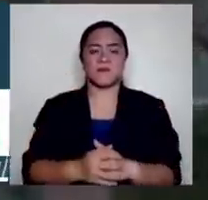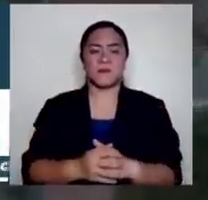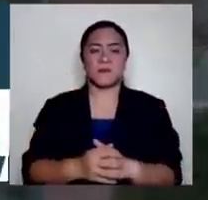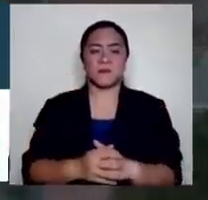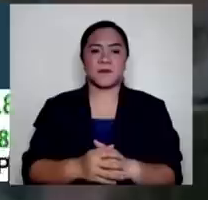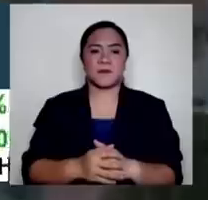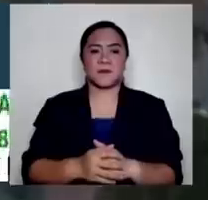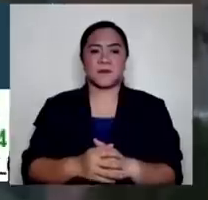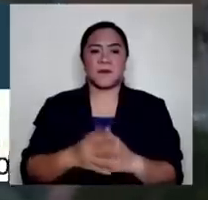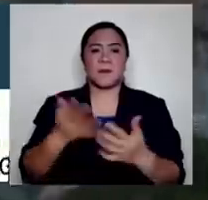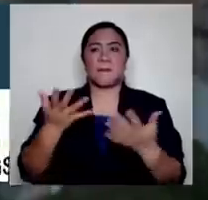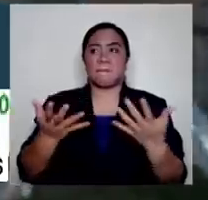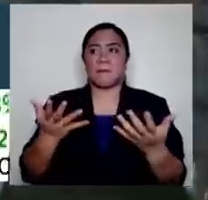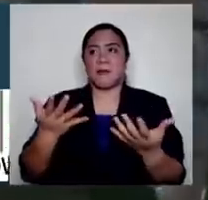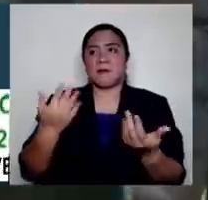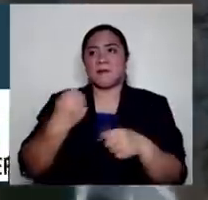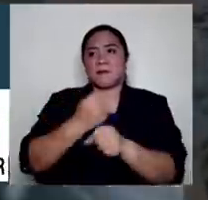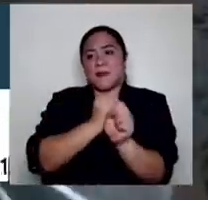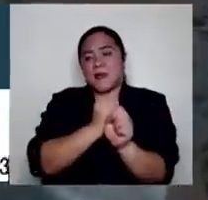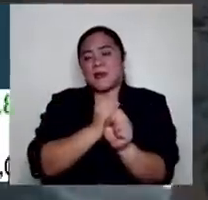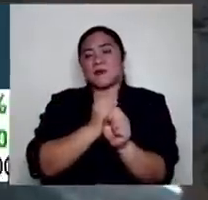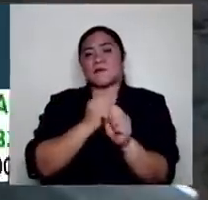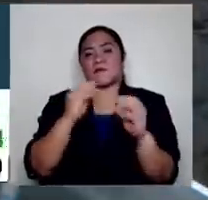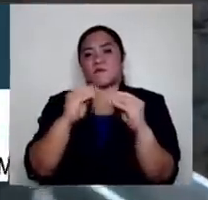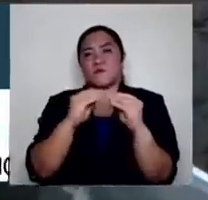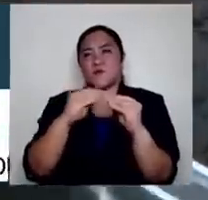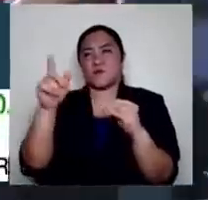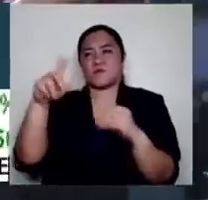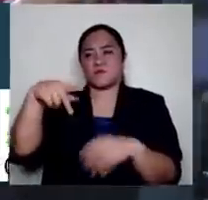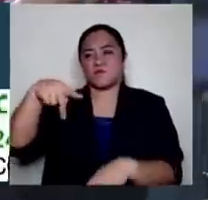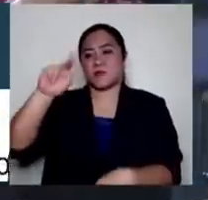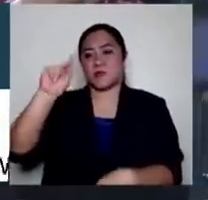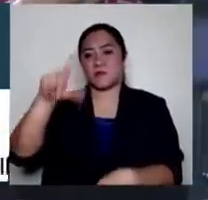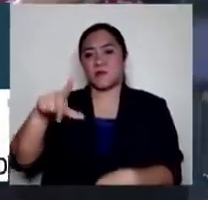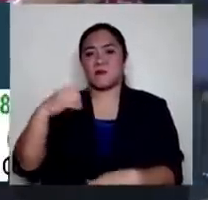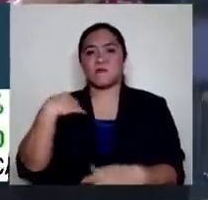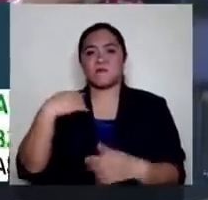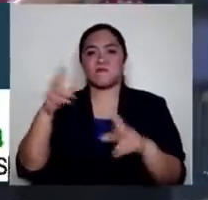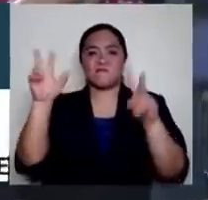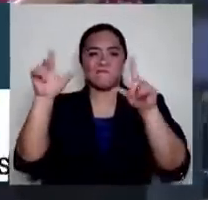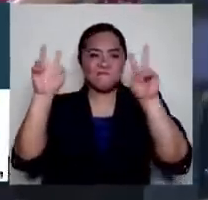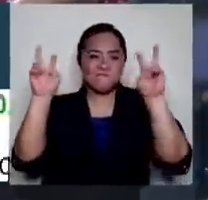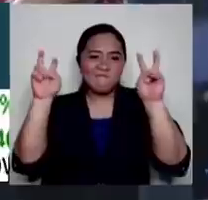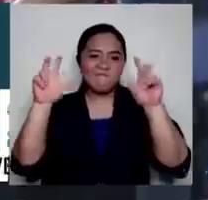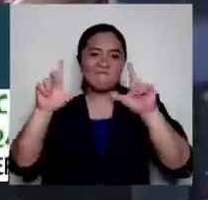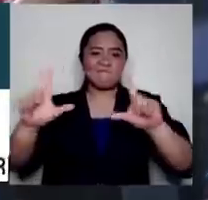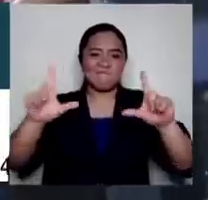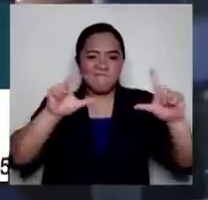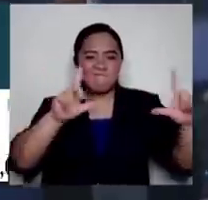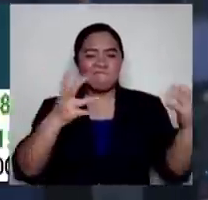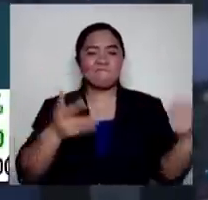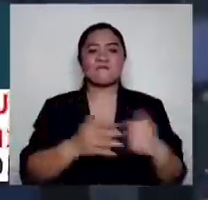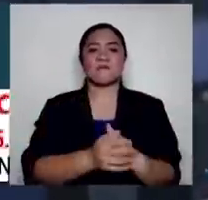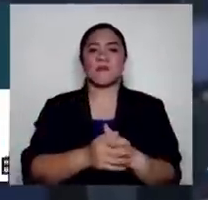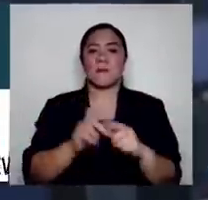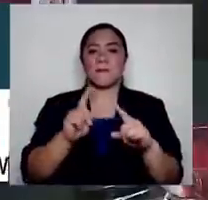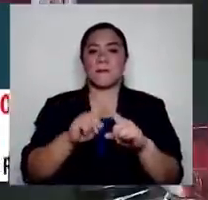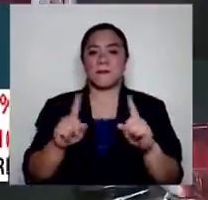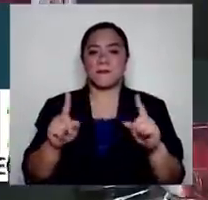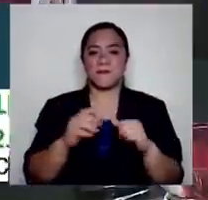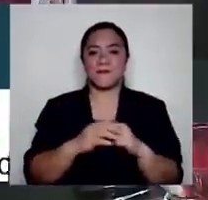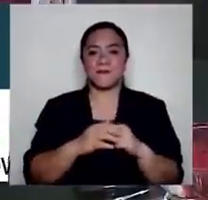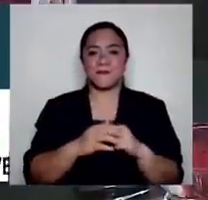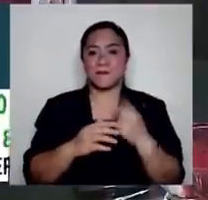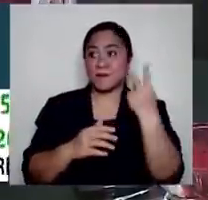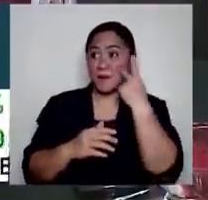president. Creating all of this for PDP Laban. So that's it. Oh, yun. And they Carmina?